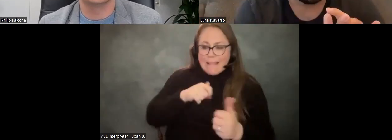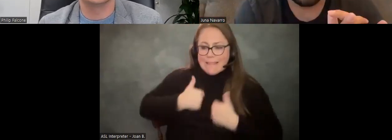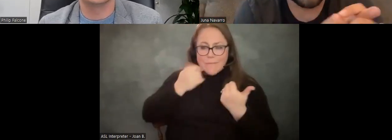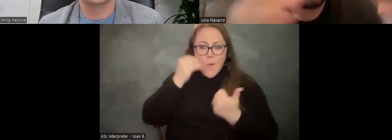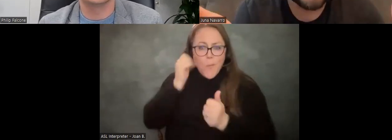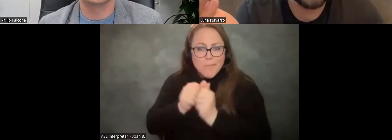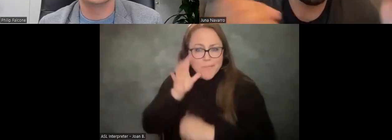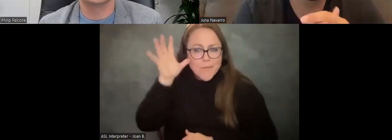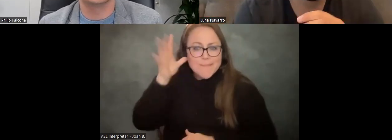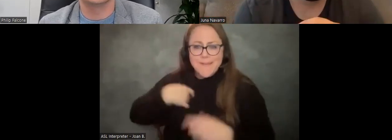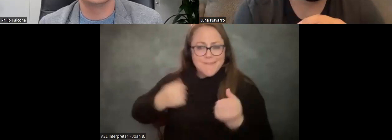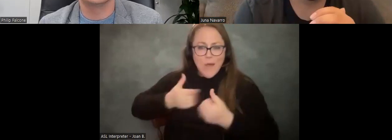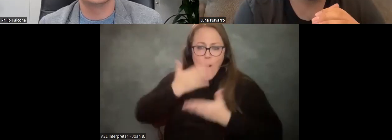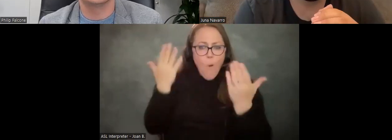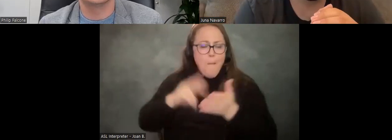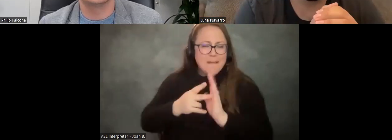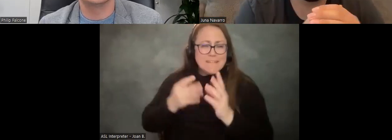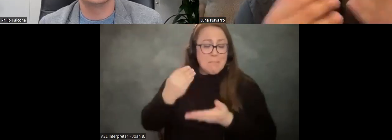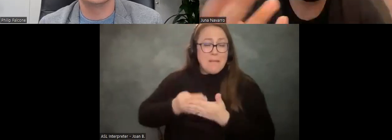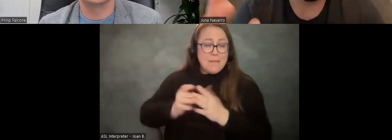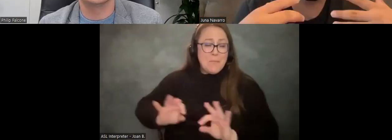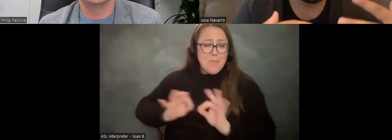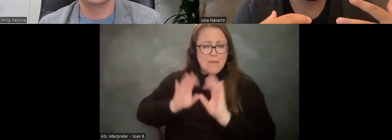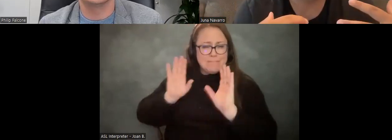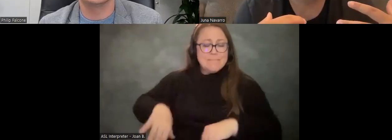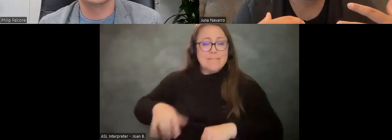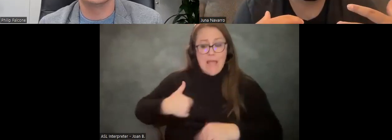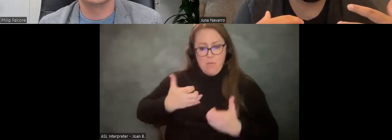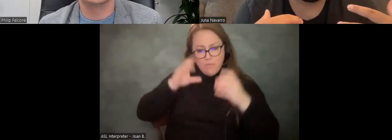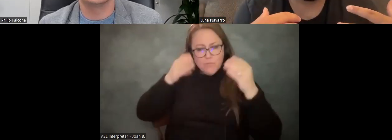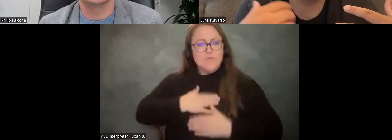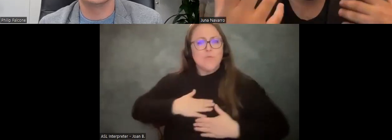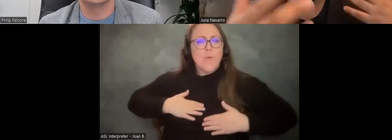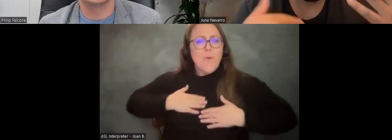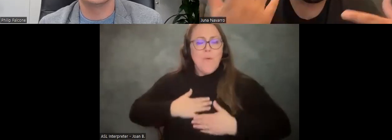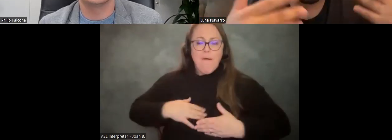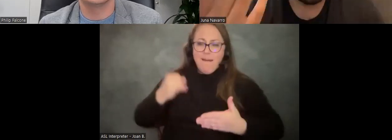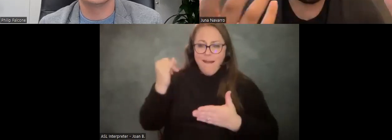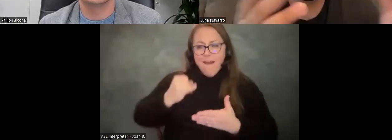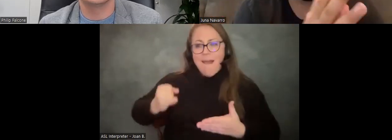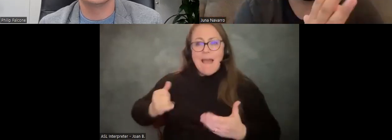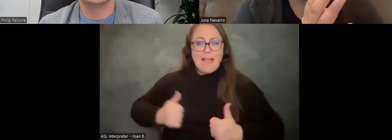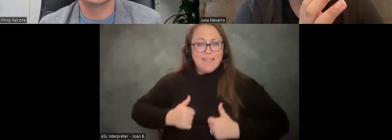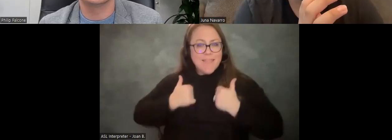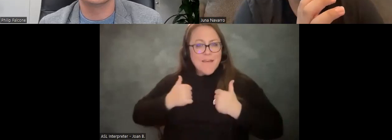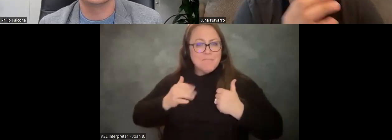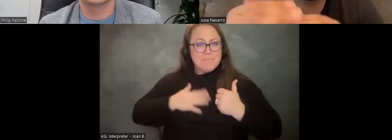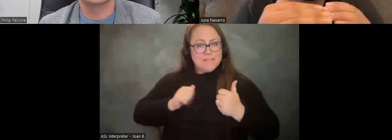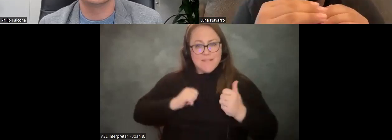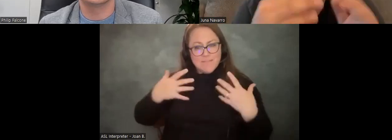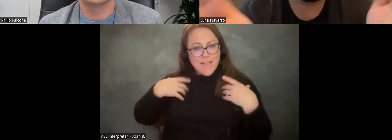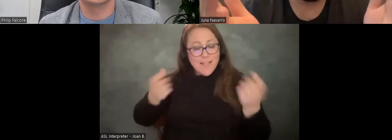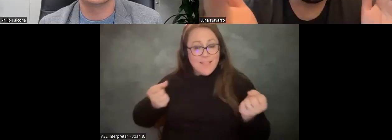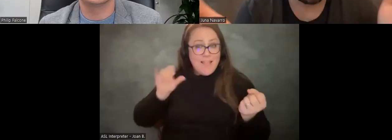house, so money wasn't really a thing. I just wanted to enjoy being an artist and just living a healthy life, and that